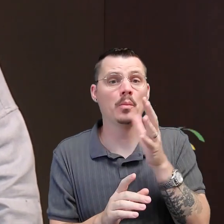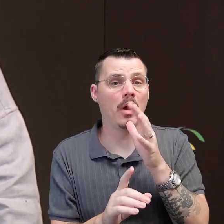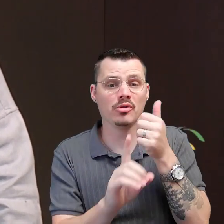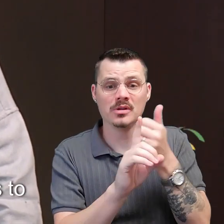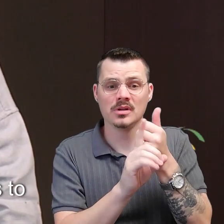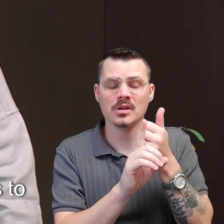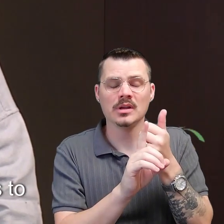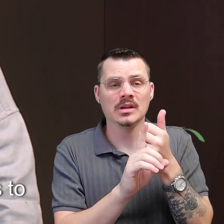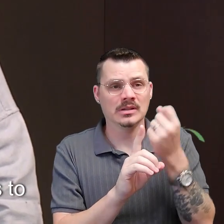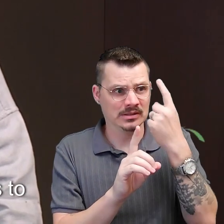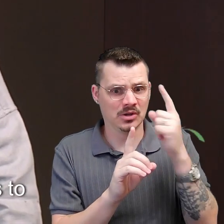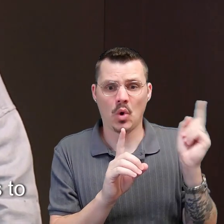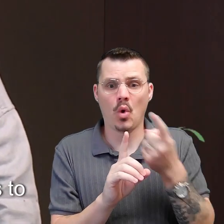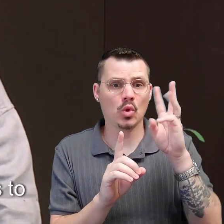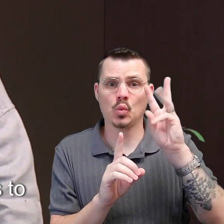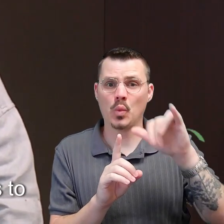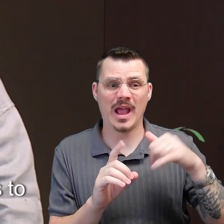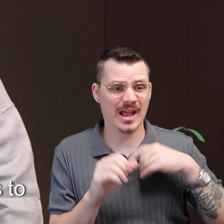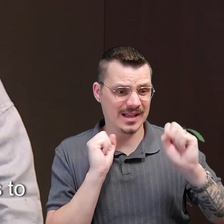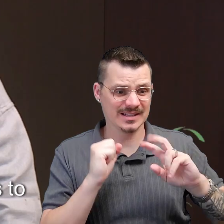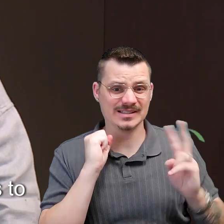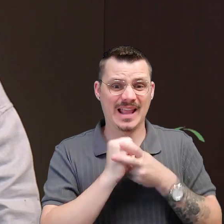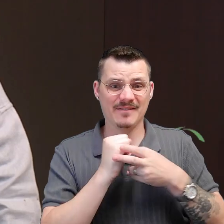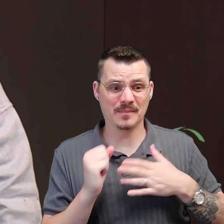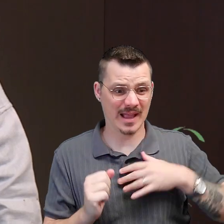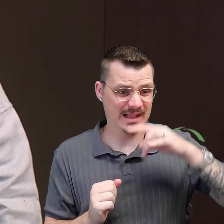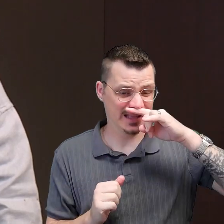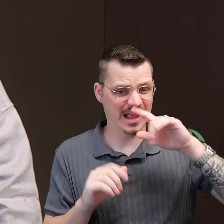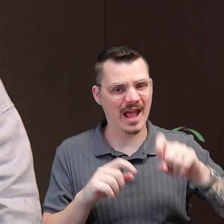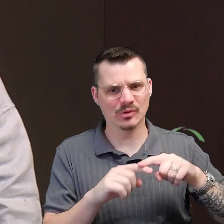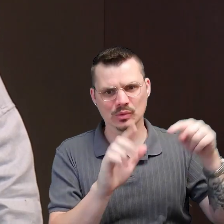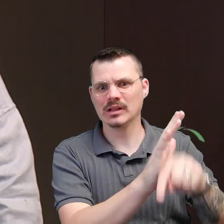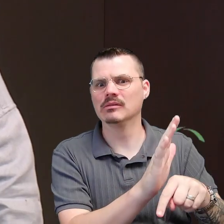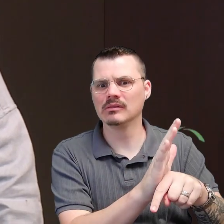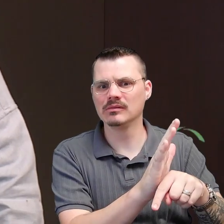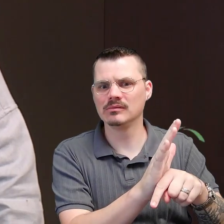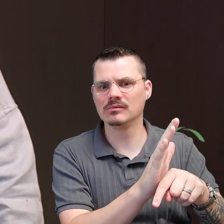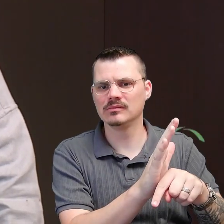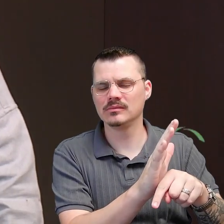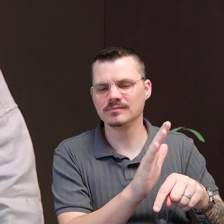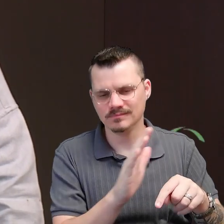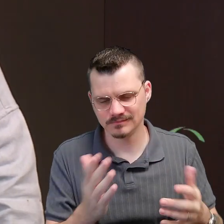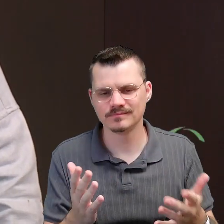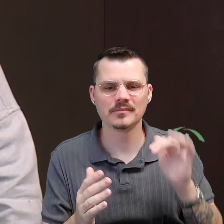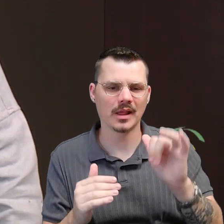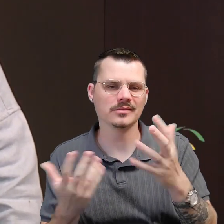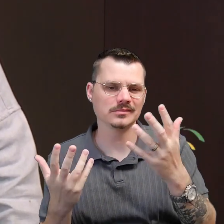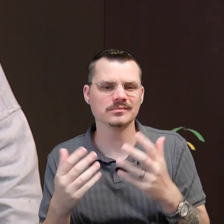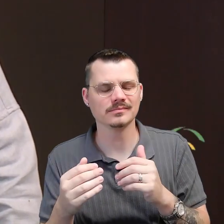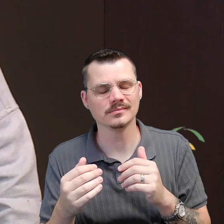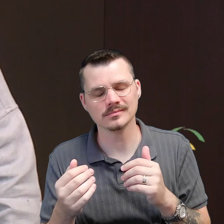convinced that the only way to save her child is to kill it. That's unfortunately